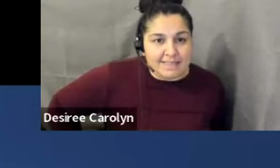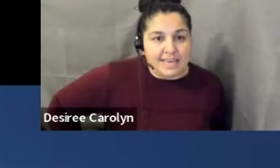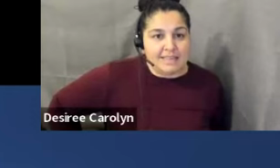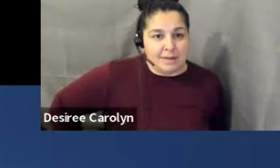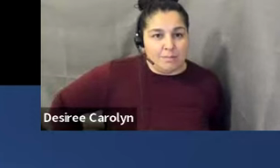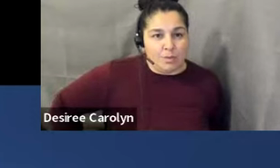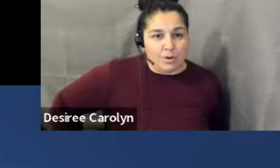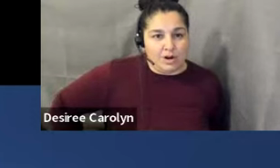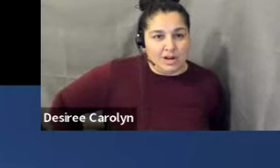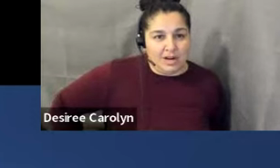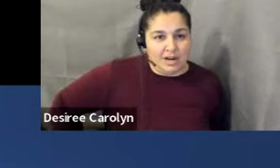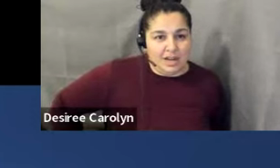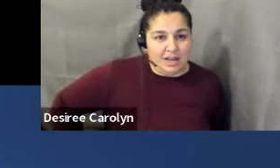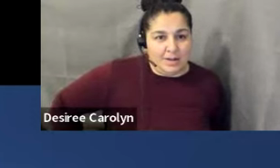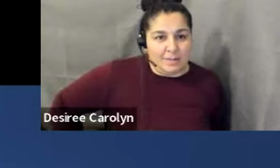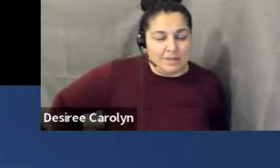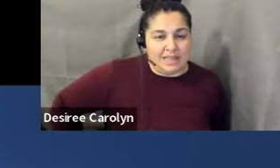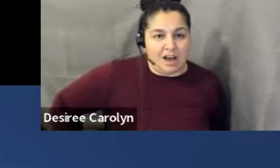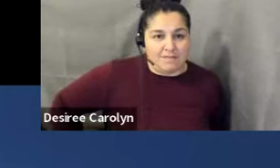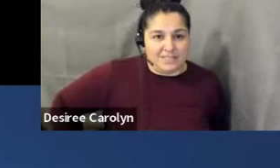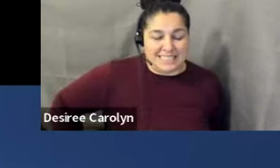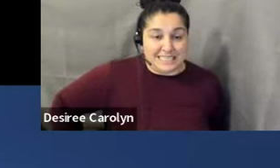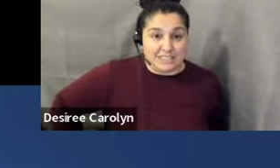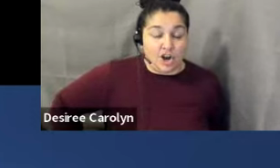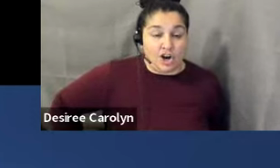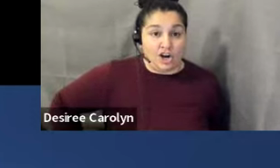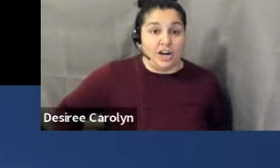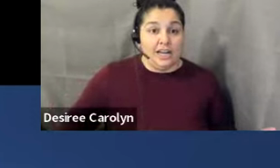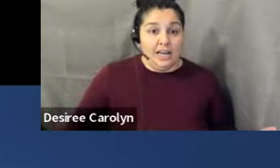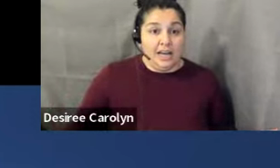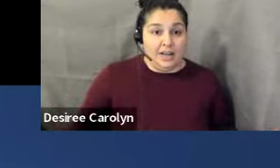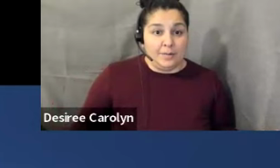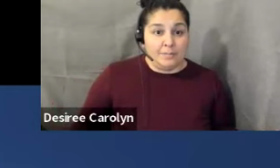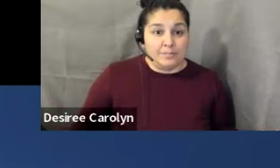And I think that more the offices are,